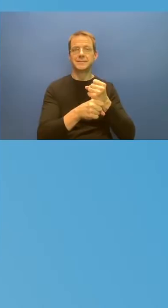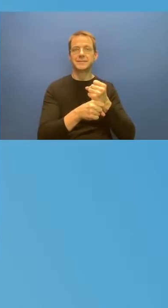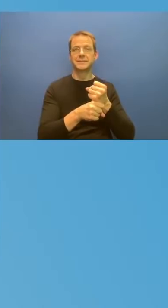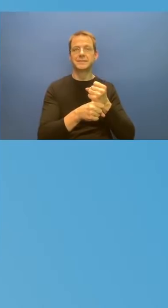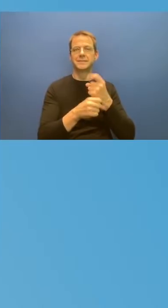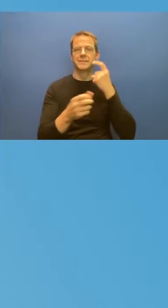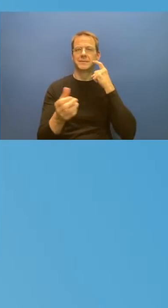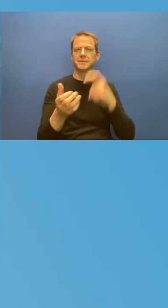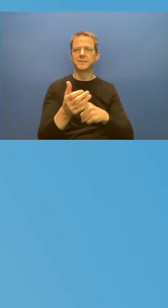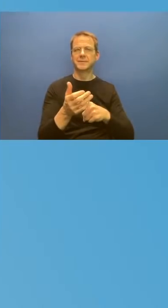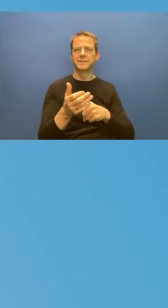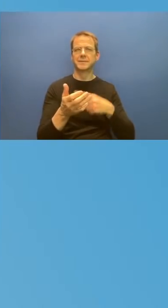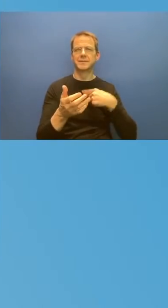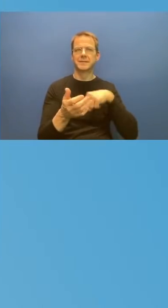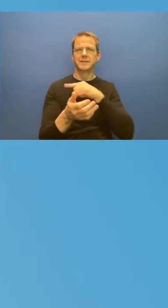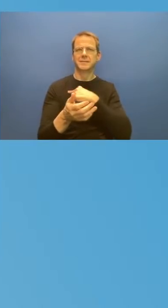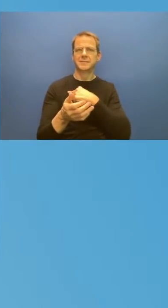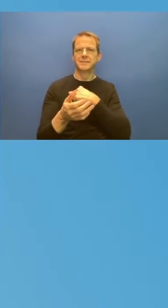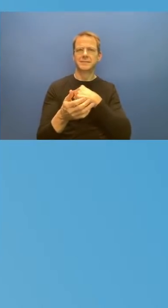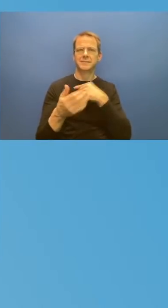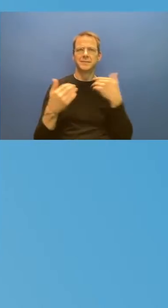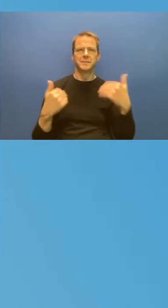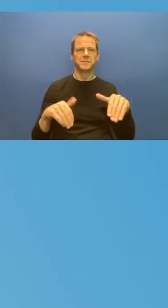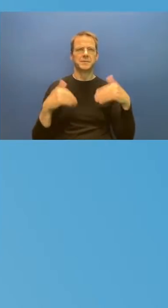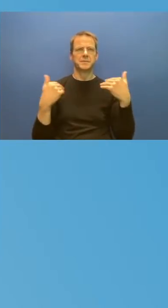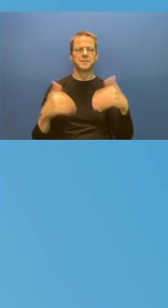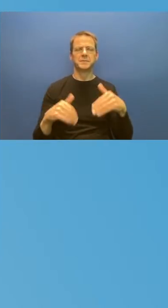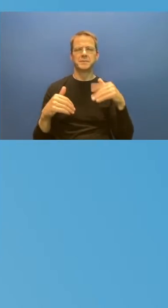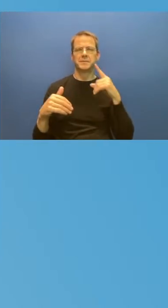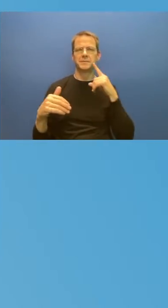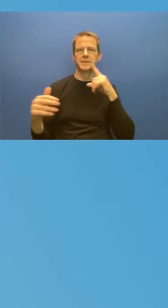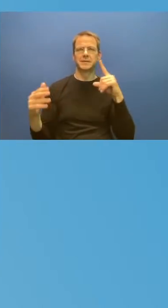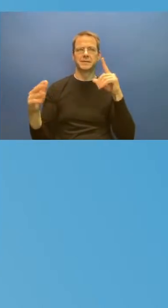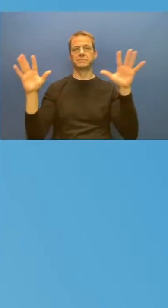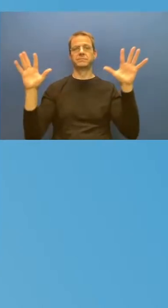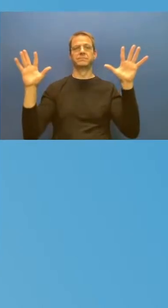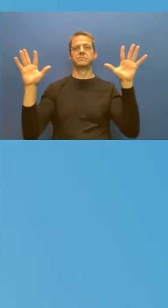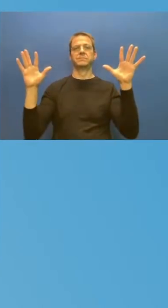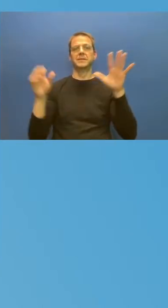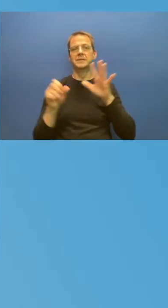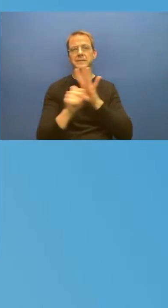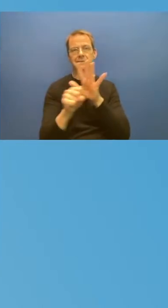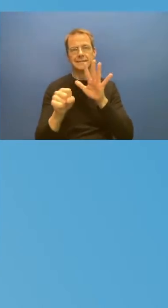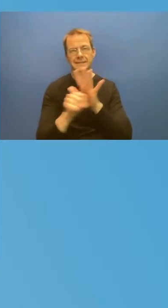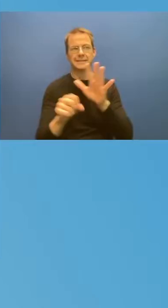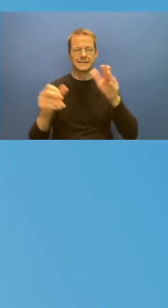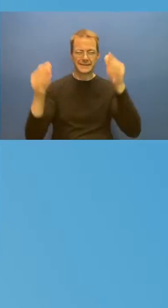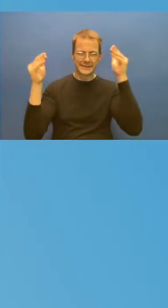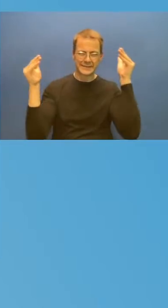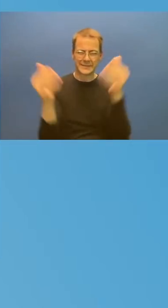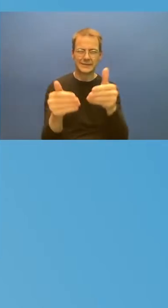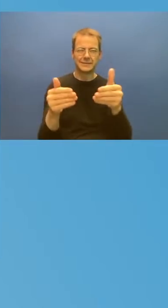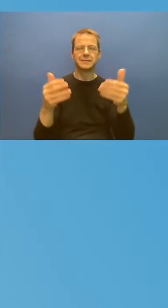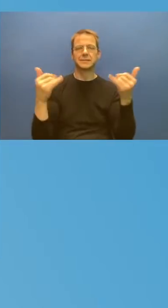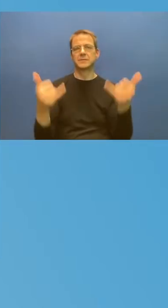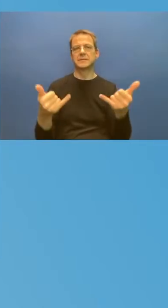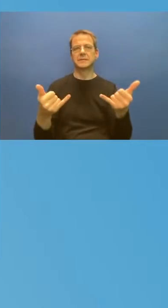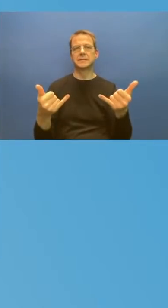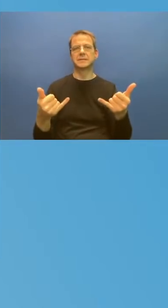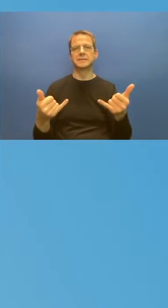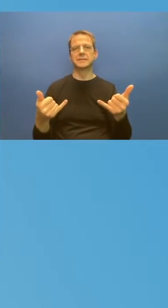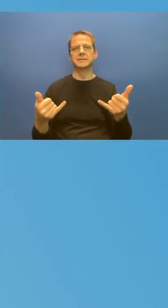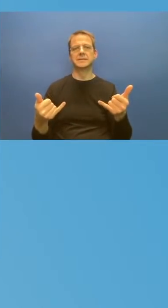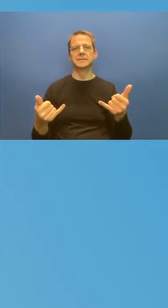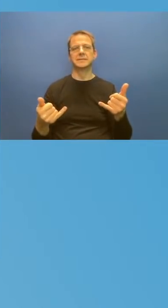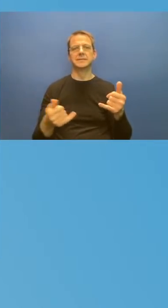centrist right now because we don't understand a lot about this variant of concern. What do we understand? It's emerged. Obviously, we don't specifically know